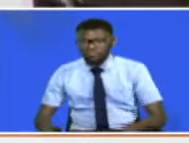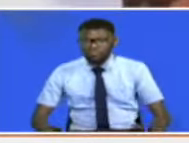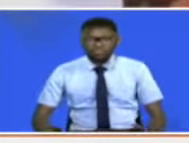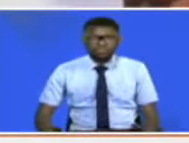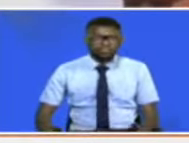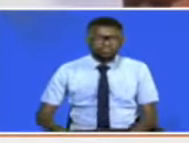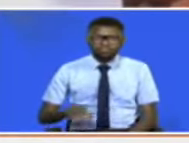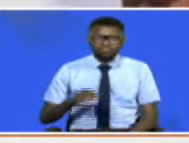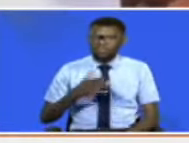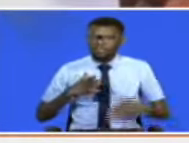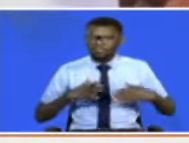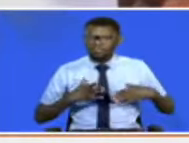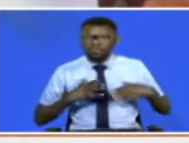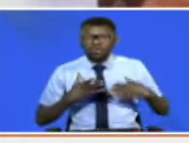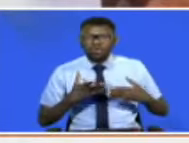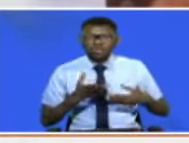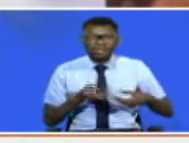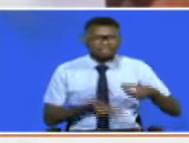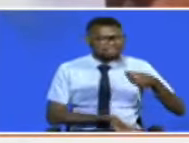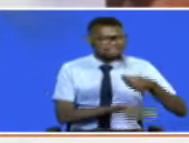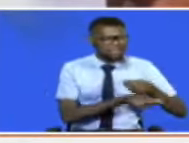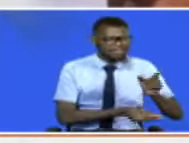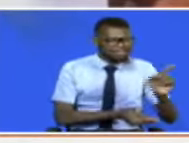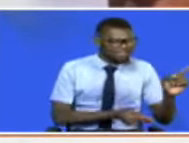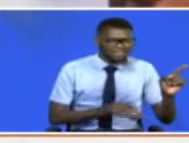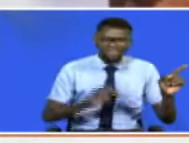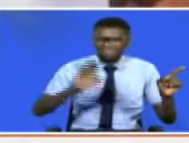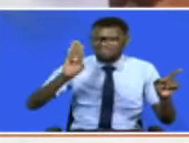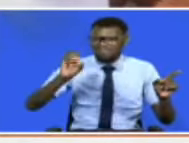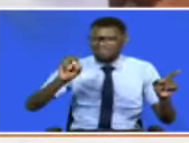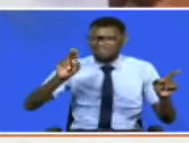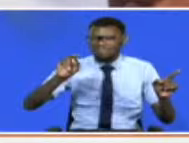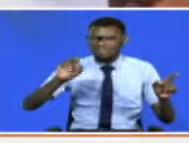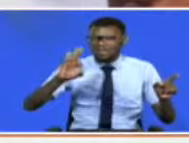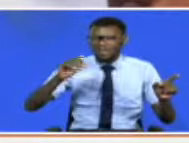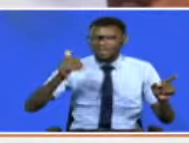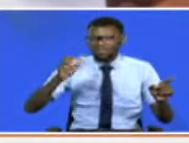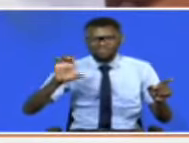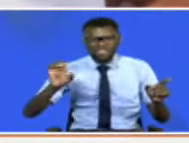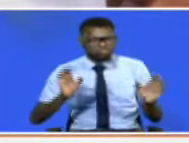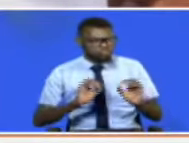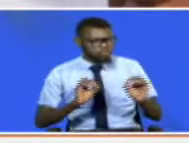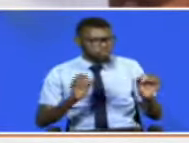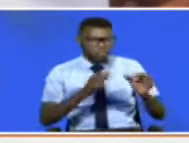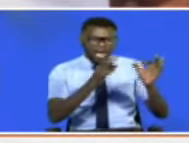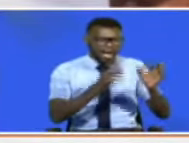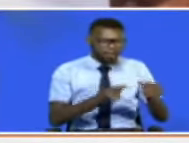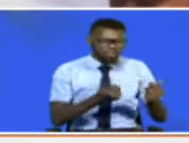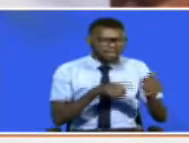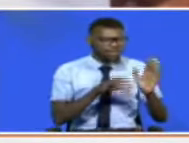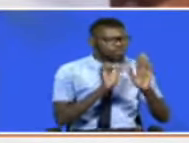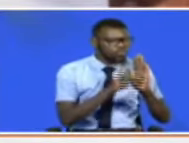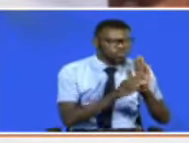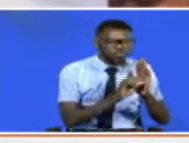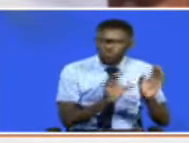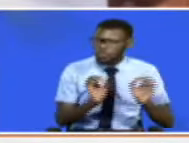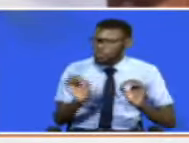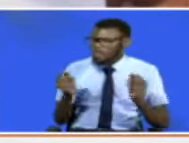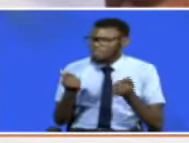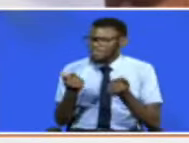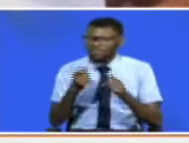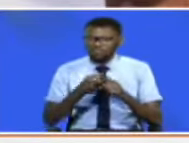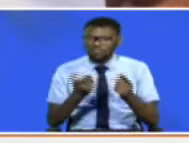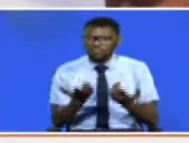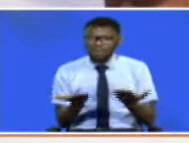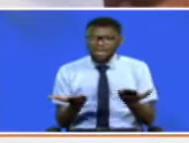for anything, isn't that money being sent to his phone, or isn't that money being sent to his account? Where is that money coming from? Money you